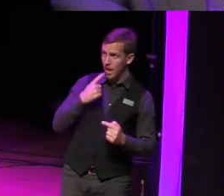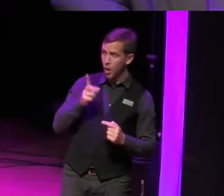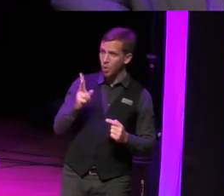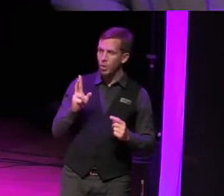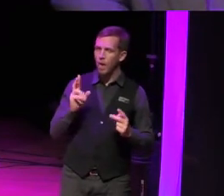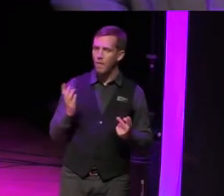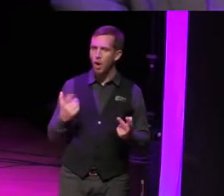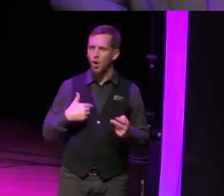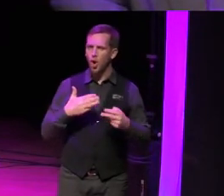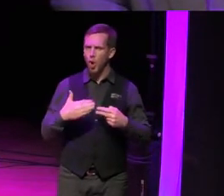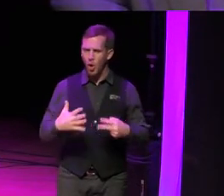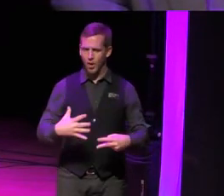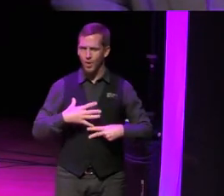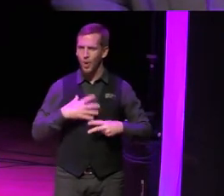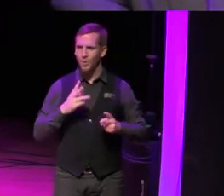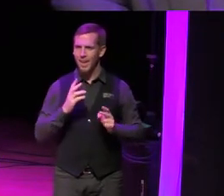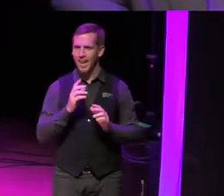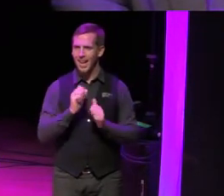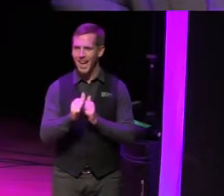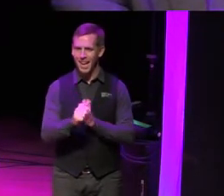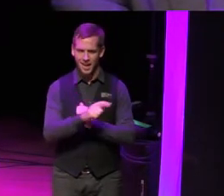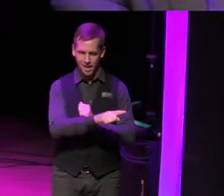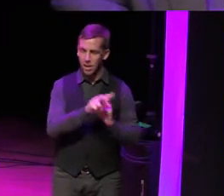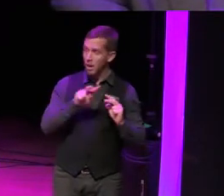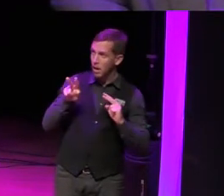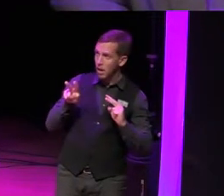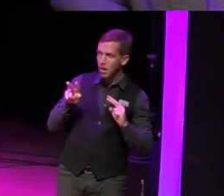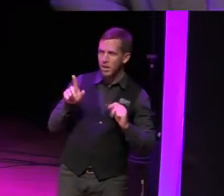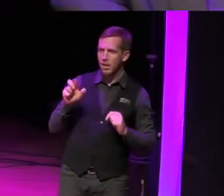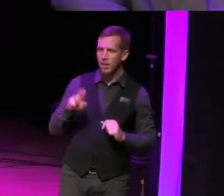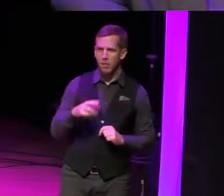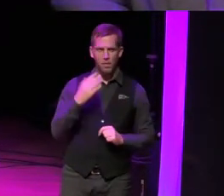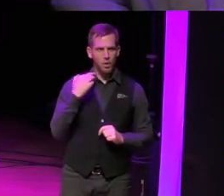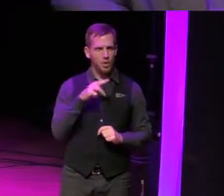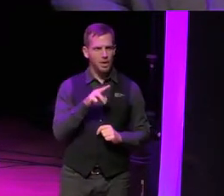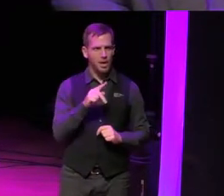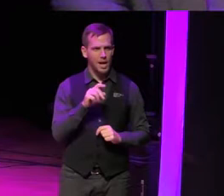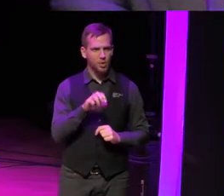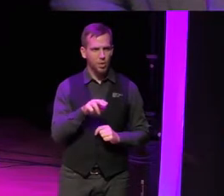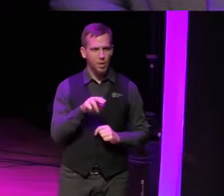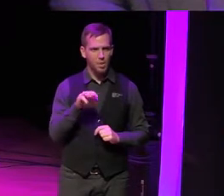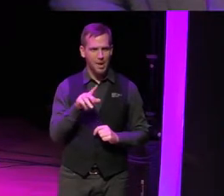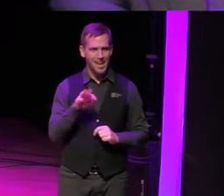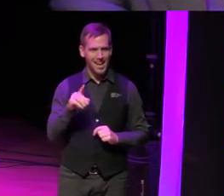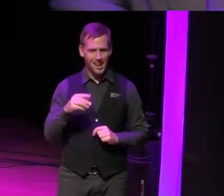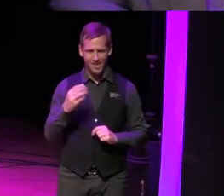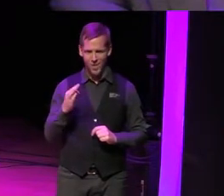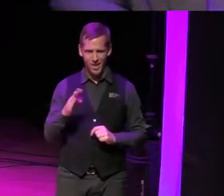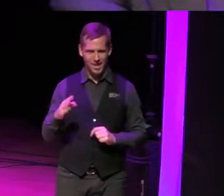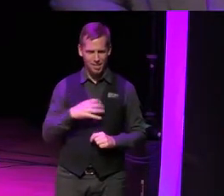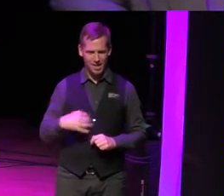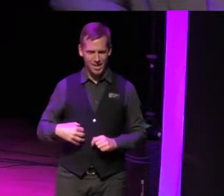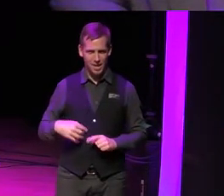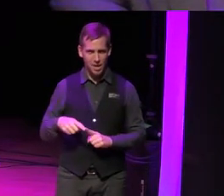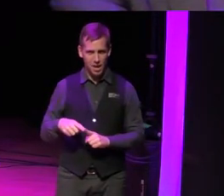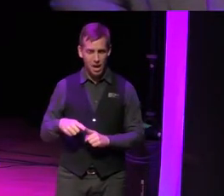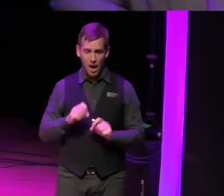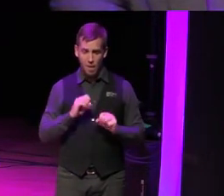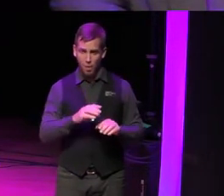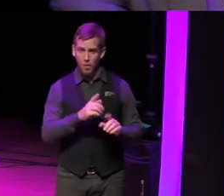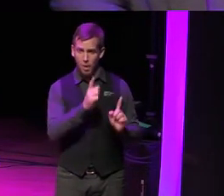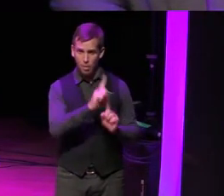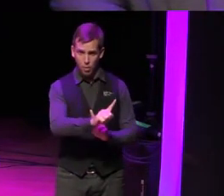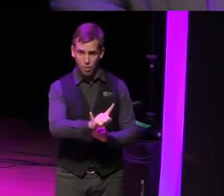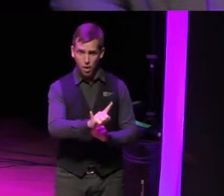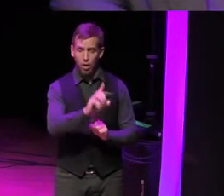leader, and then they go in that direction. For example, former President Nelson Mandela did not just influence people because of